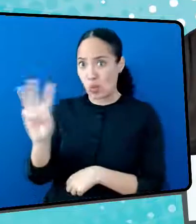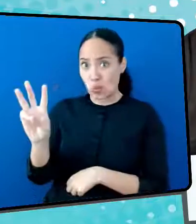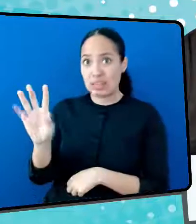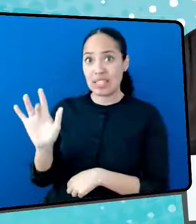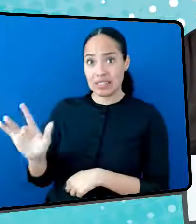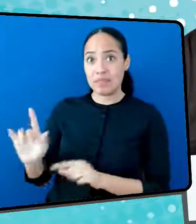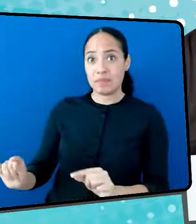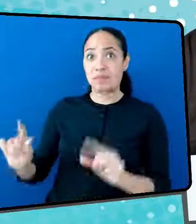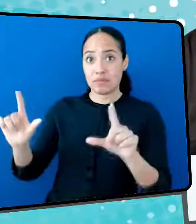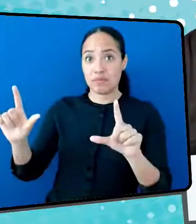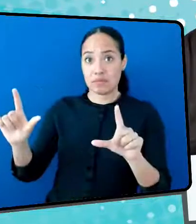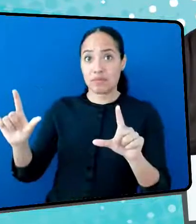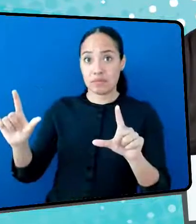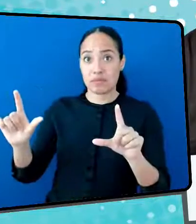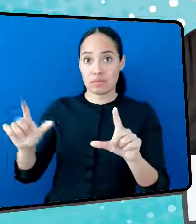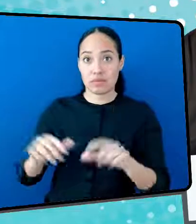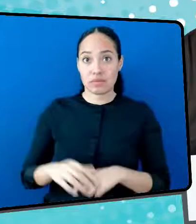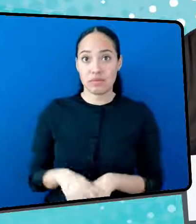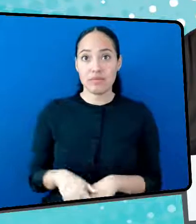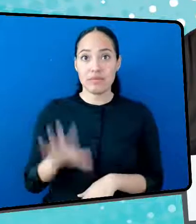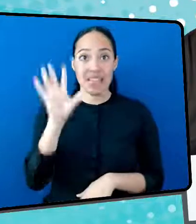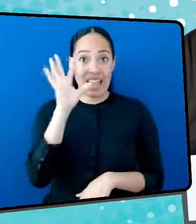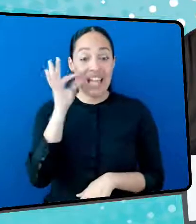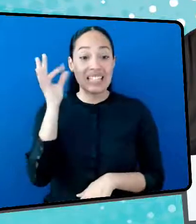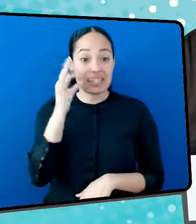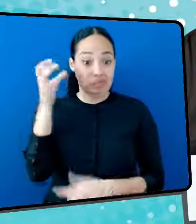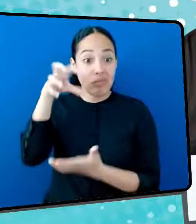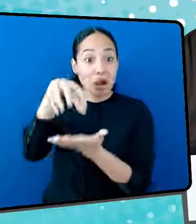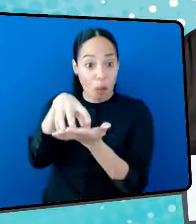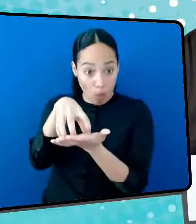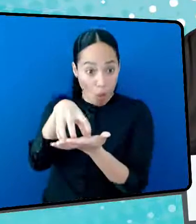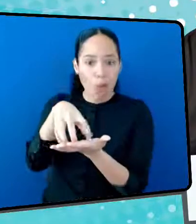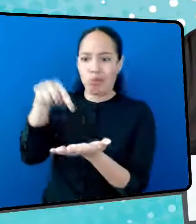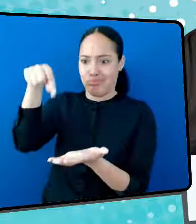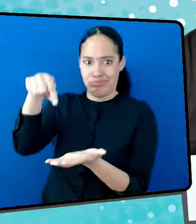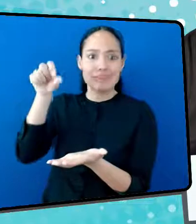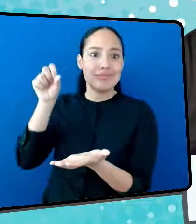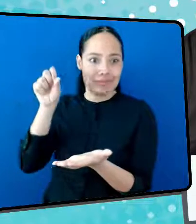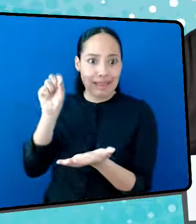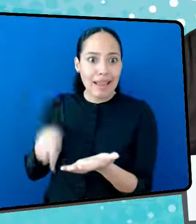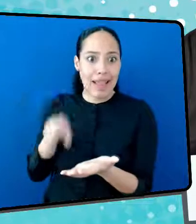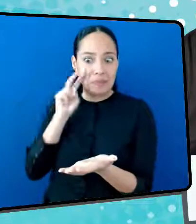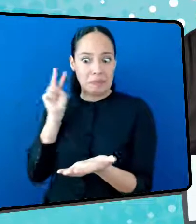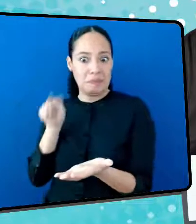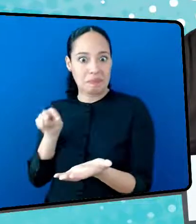able to just take advantage of Azure machine learning to train these models at scale on GPUs and things. So it's